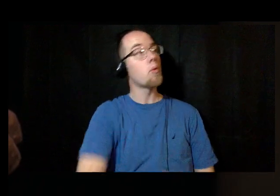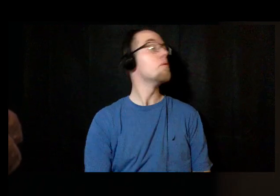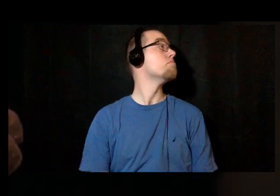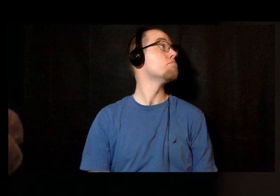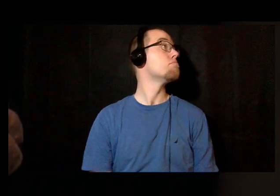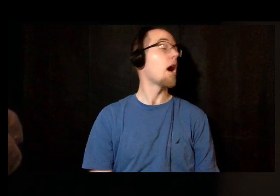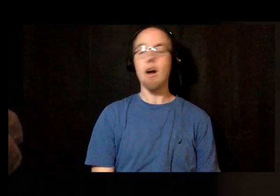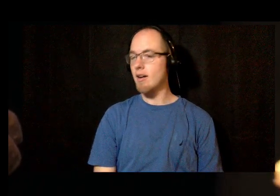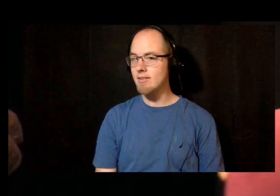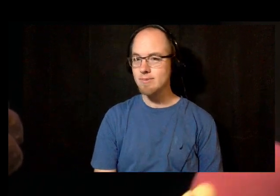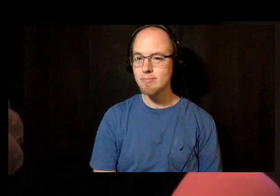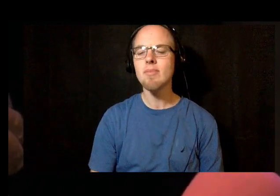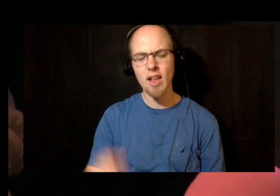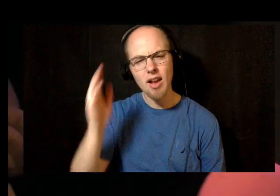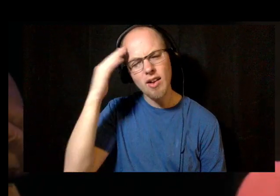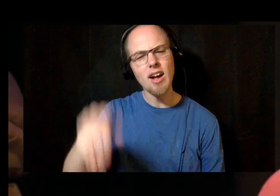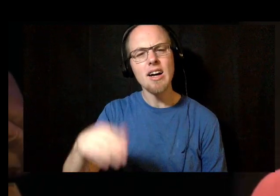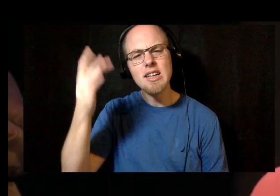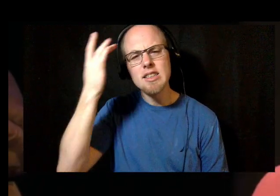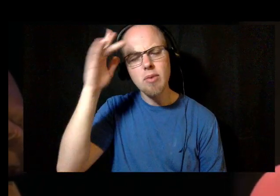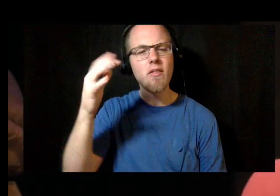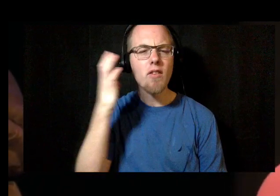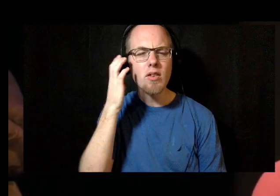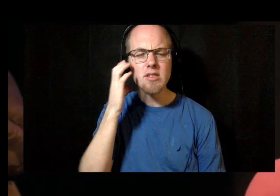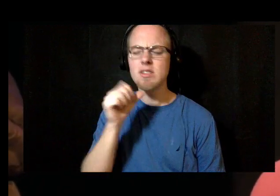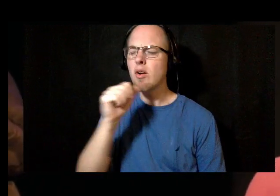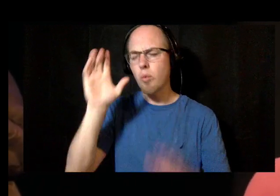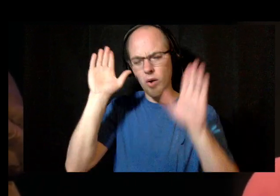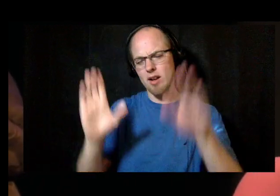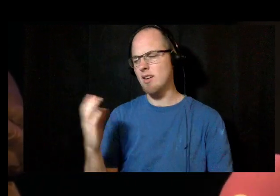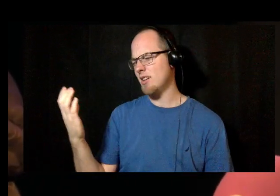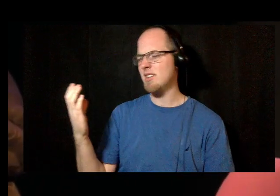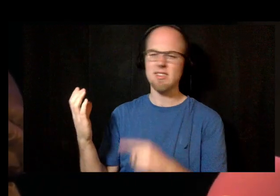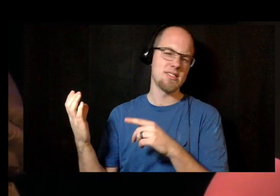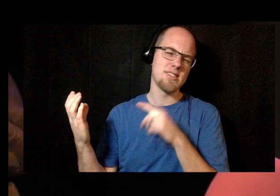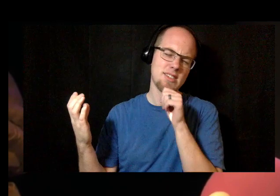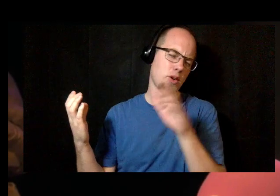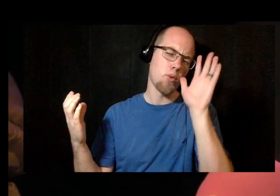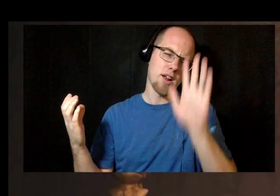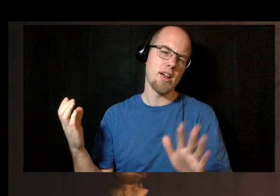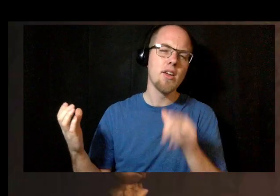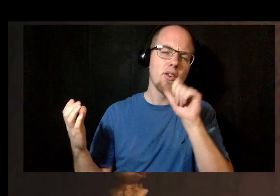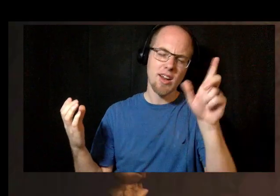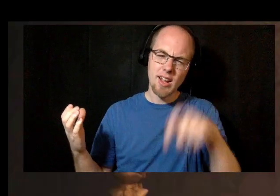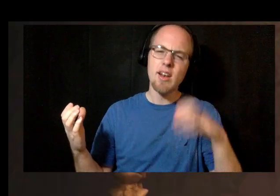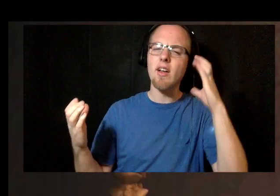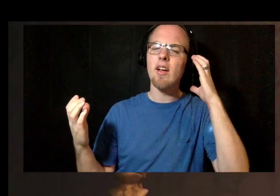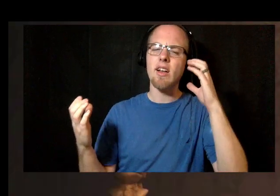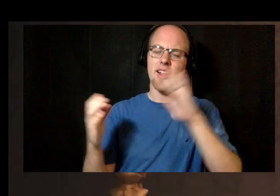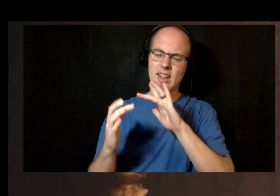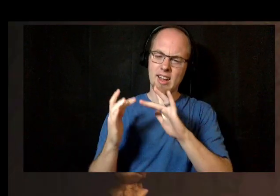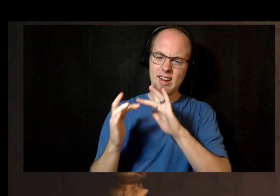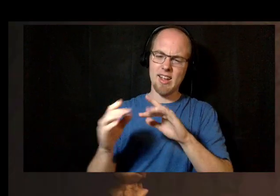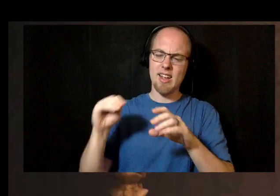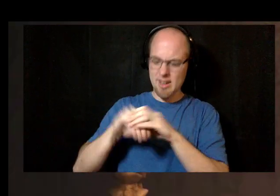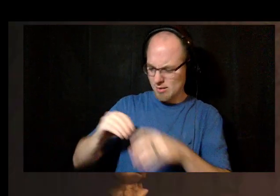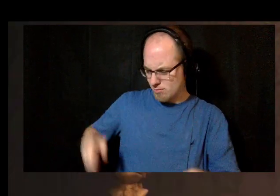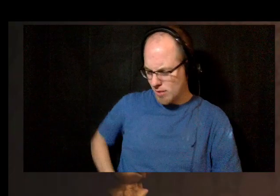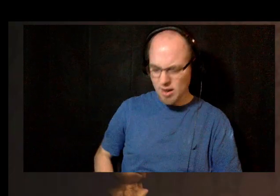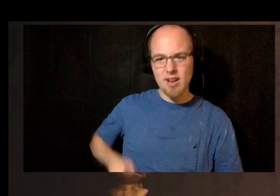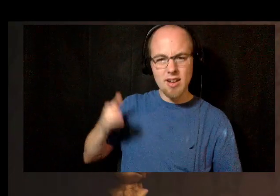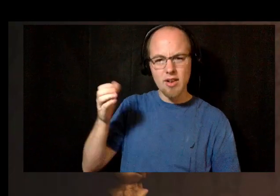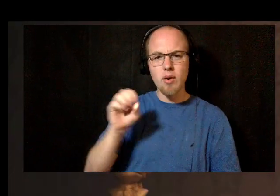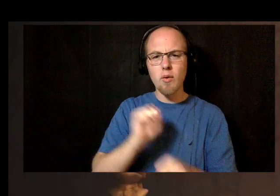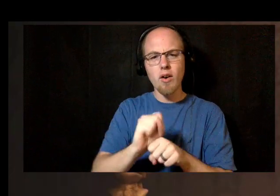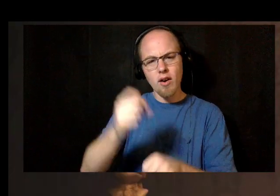Anyway, and you know smartphones aren't that great. You know that, right? They're not that great. You don't need the internet in your pocket. You work at Coles, okay? You're not working